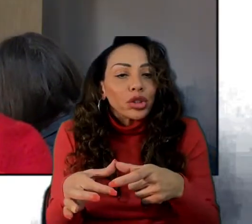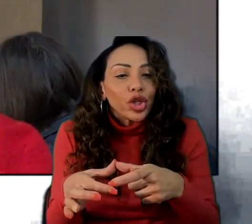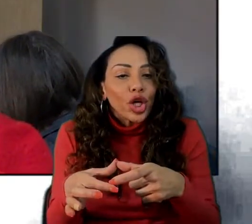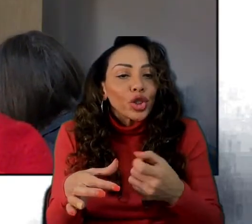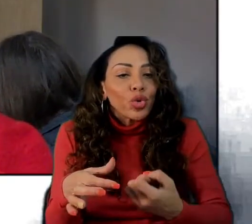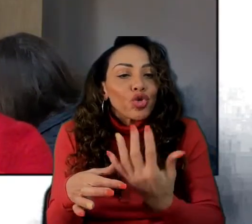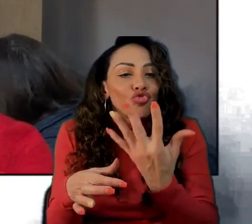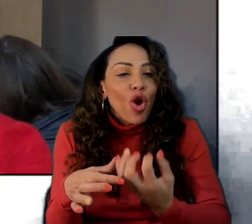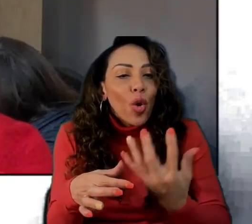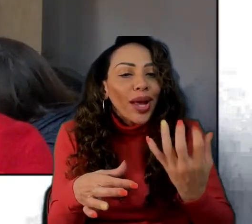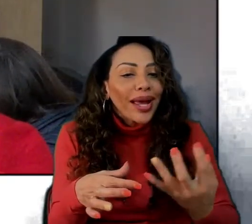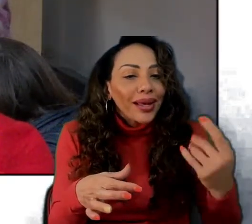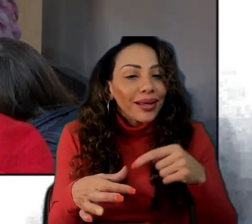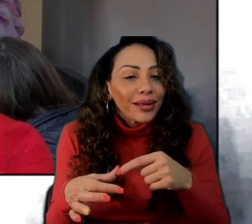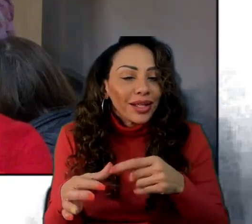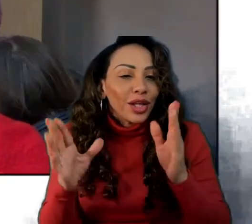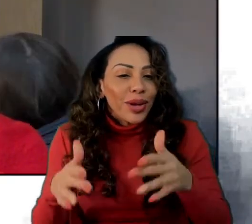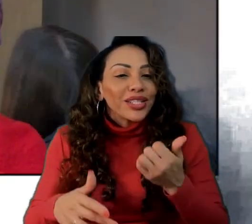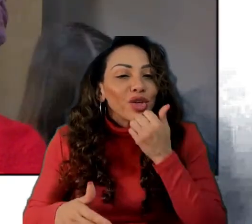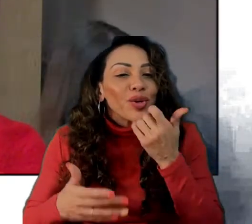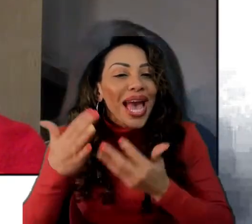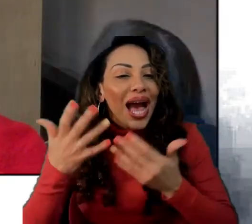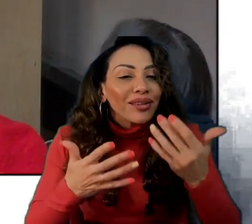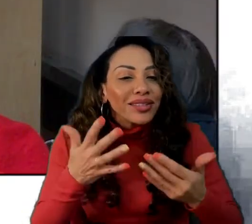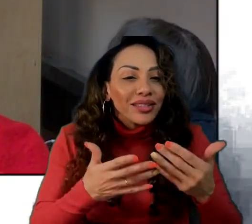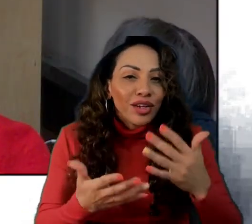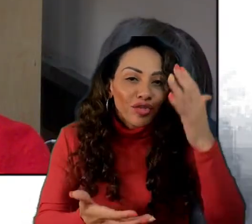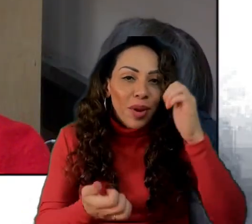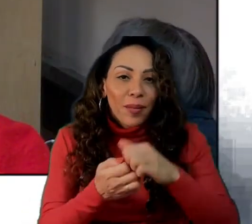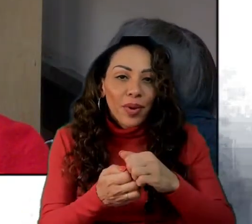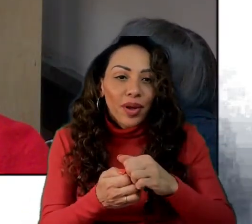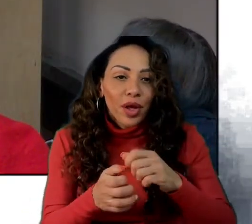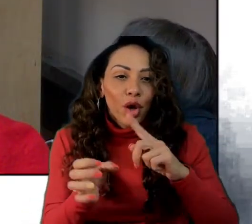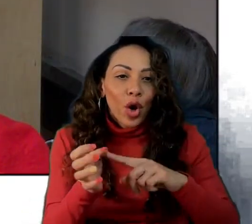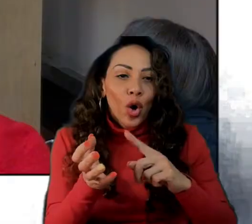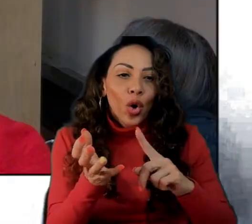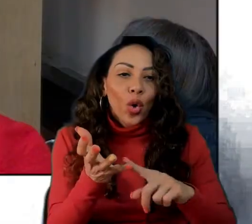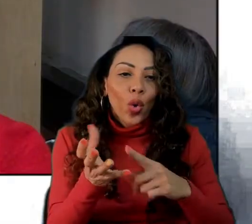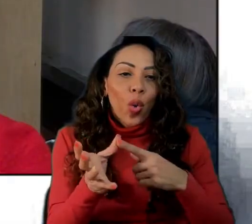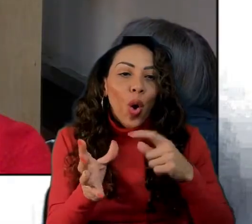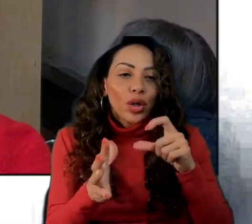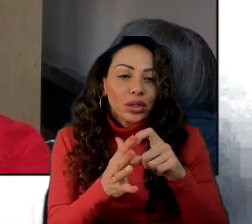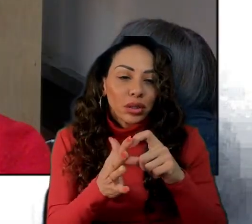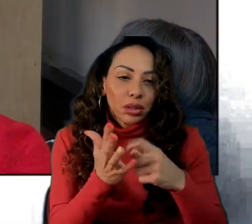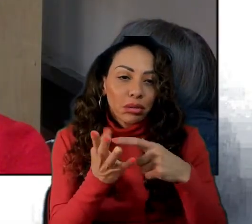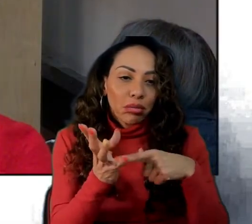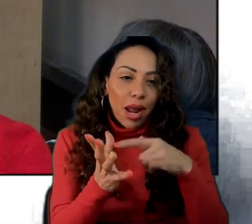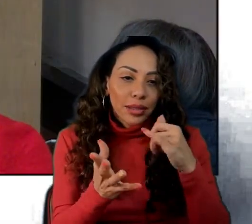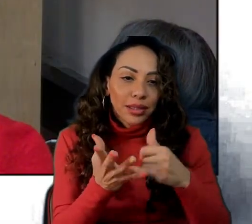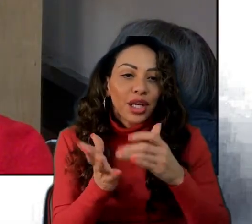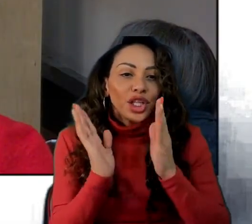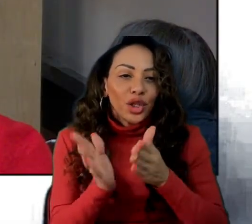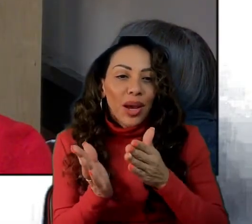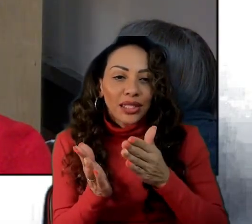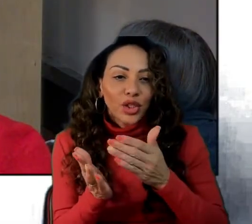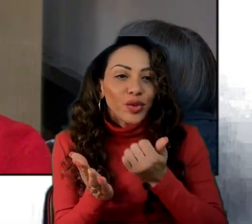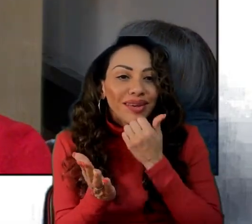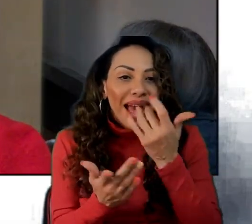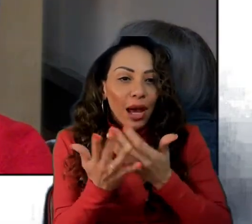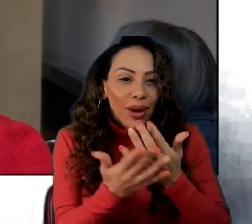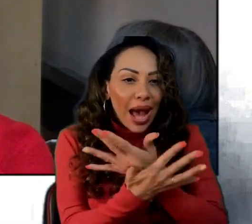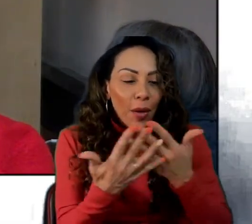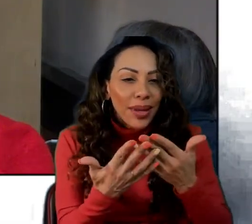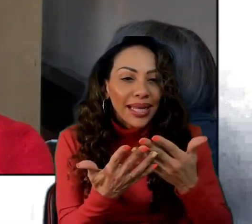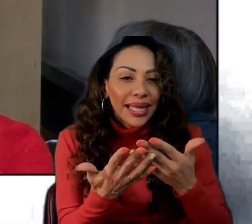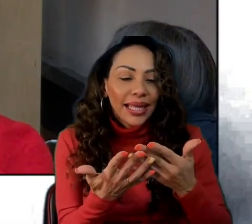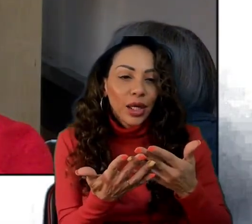if you remember from school, the quadrats, where you have to throw a quadrat on the ground and then you'd count how many organisms are in there. Essentially, you get these